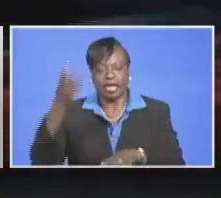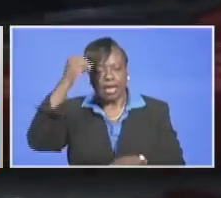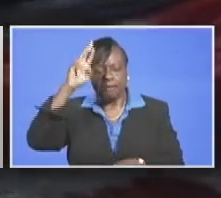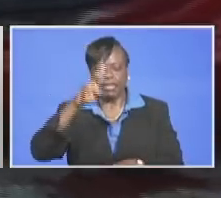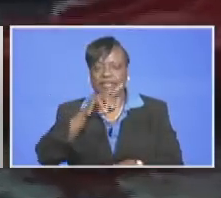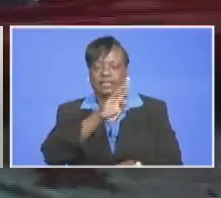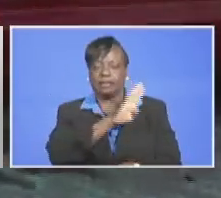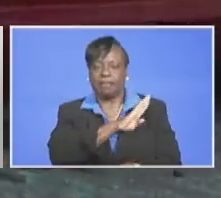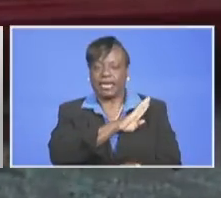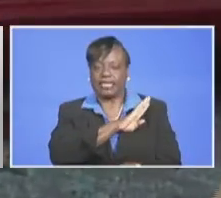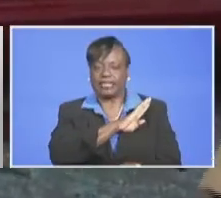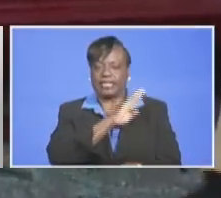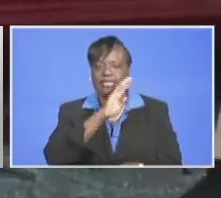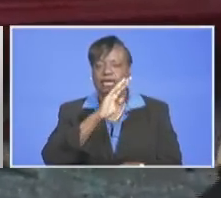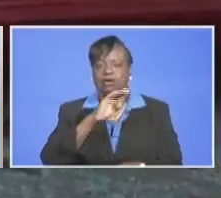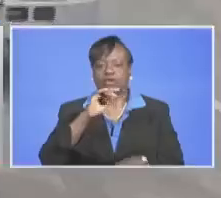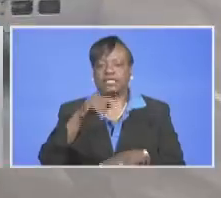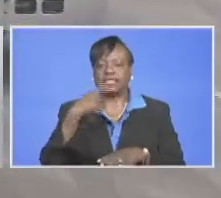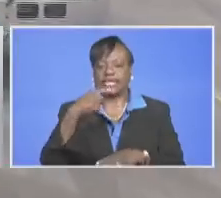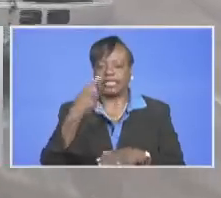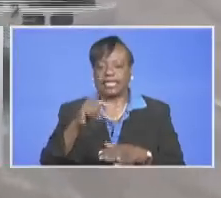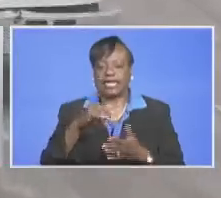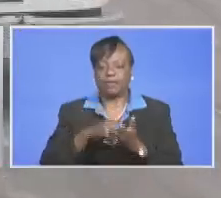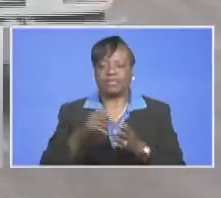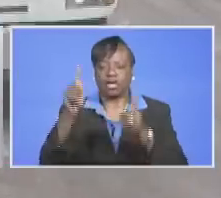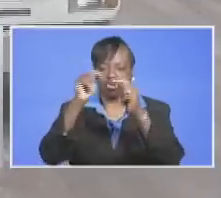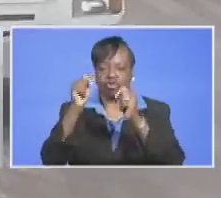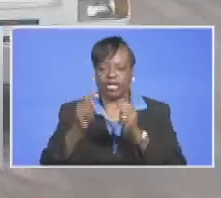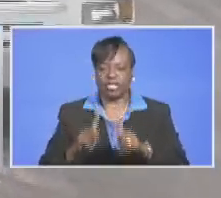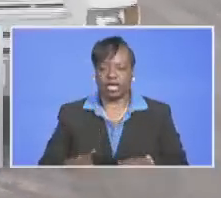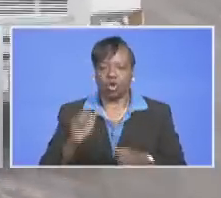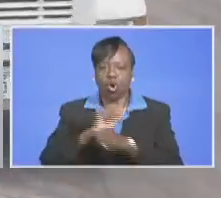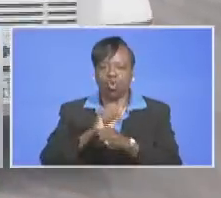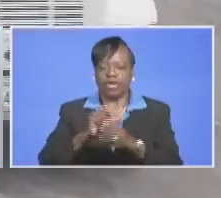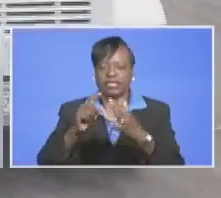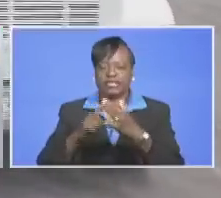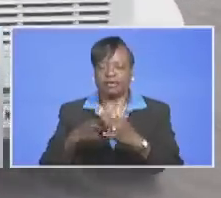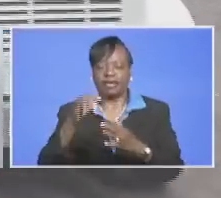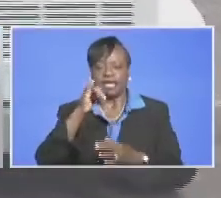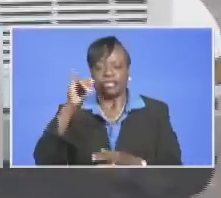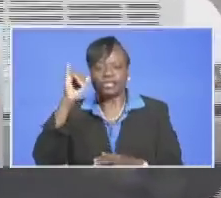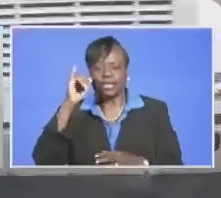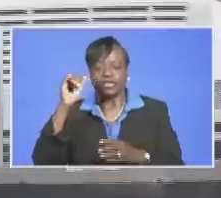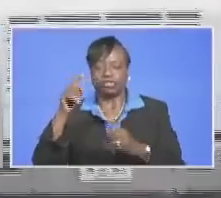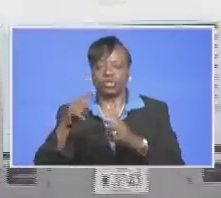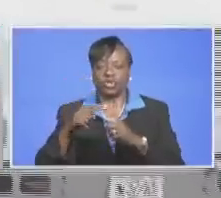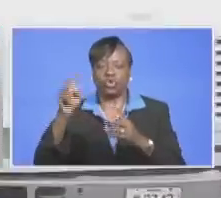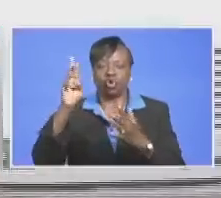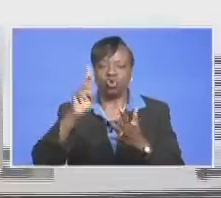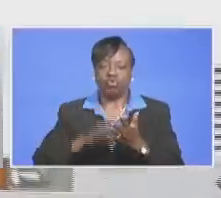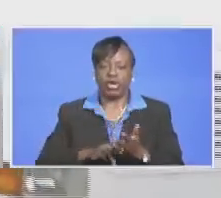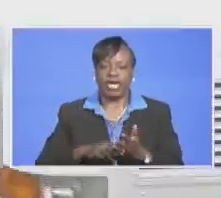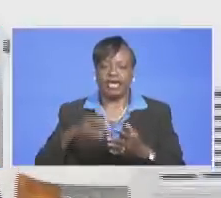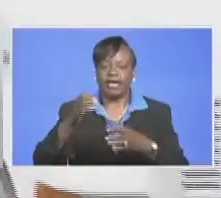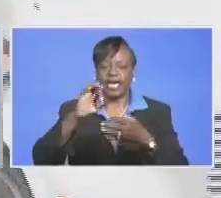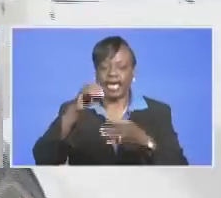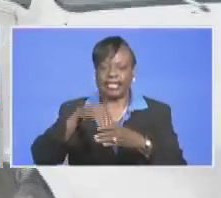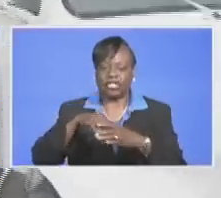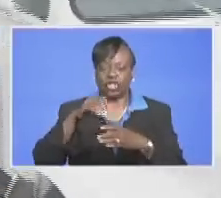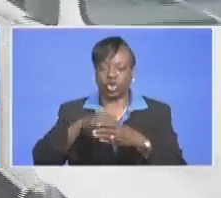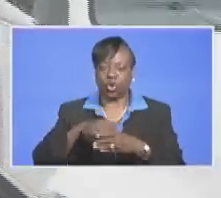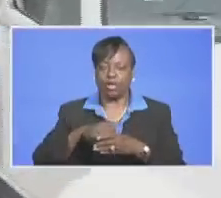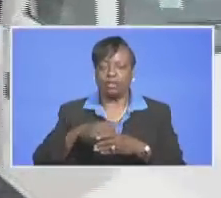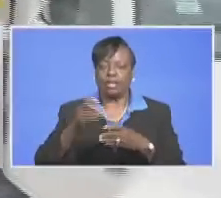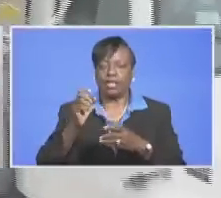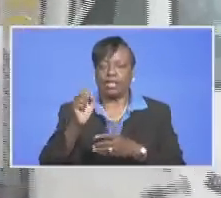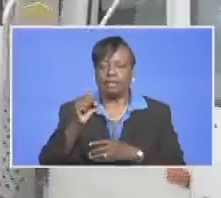called Thursday morning's accident a tragedy, says work began yesterday to reinstall speed bumps to that road that have several